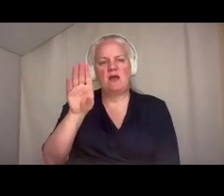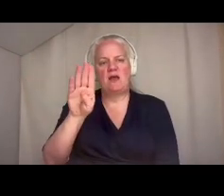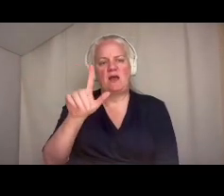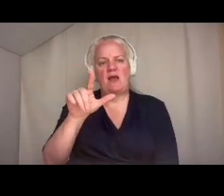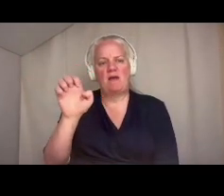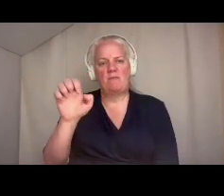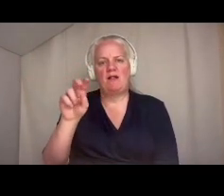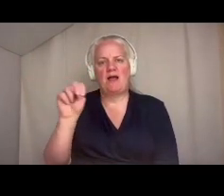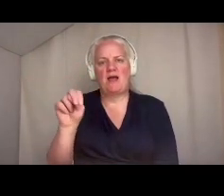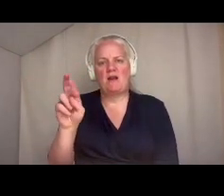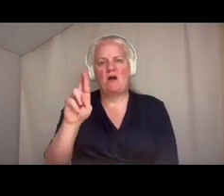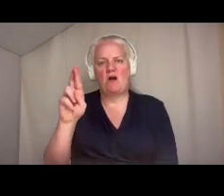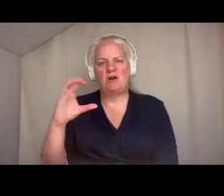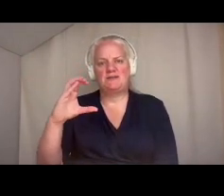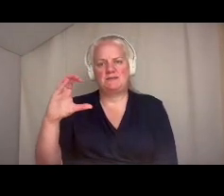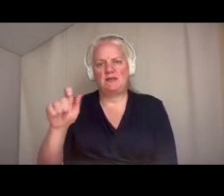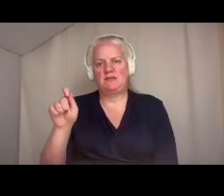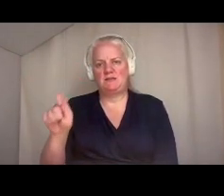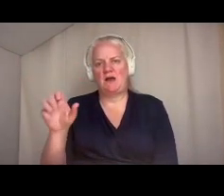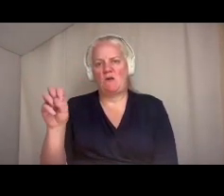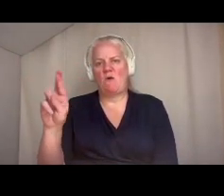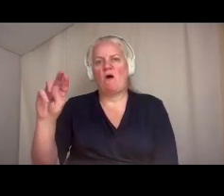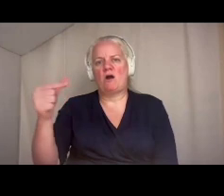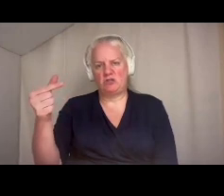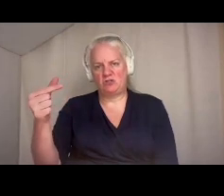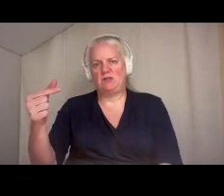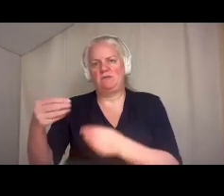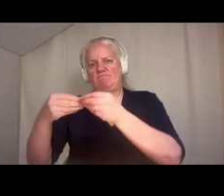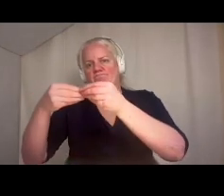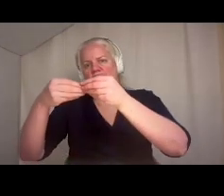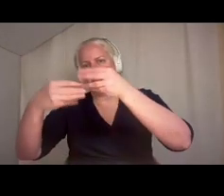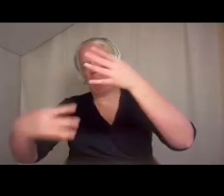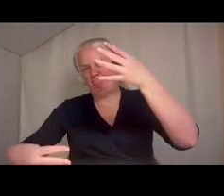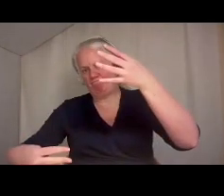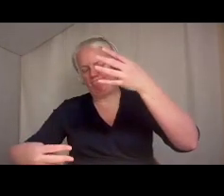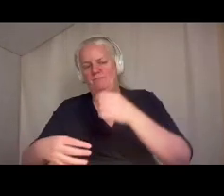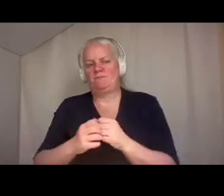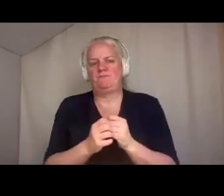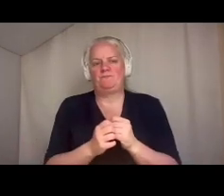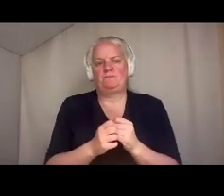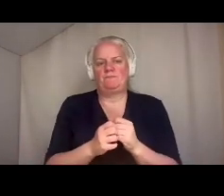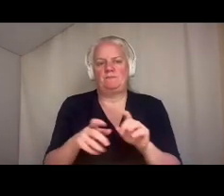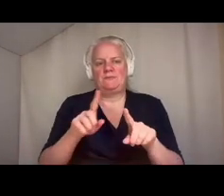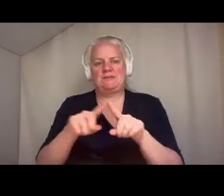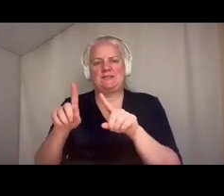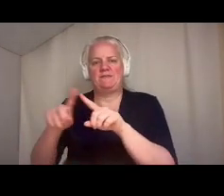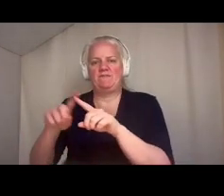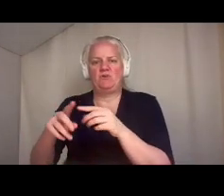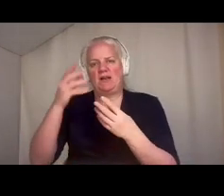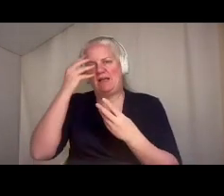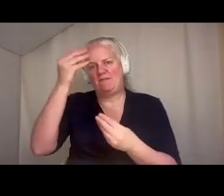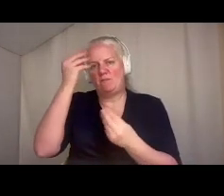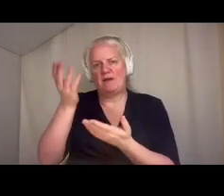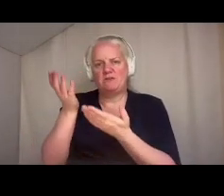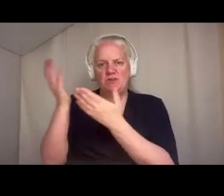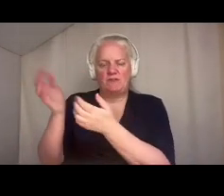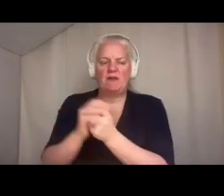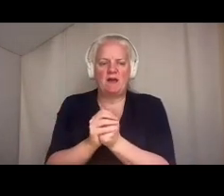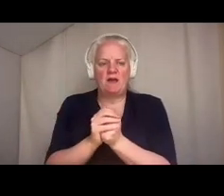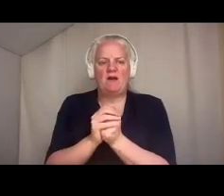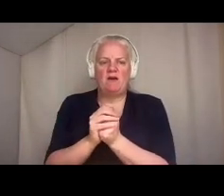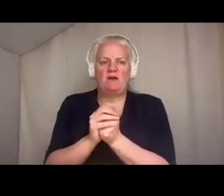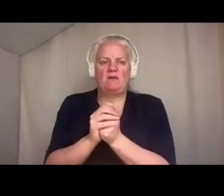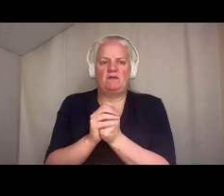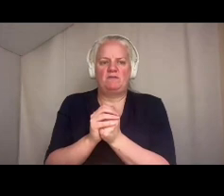ablenrc.org. You're going to see a list of all the different materials that we have on our website: frequently asked